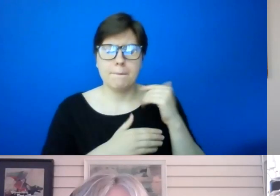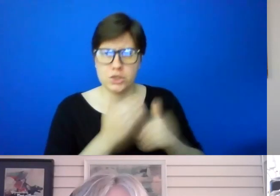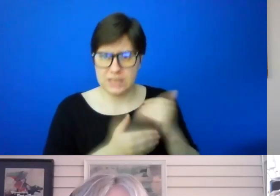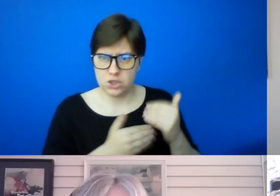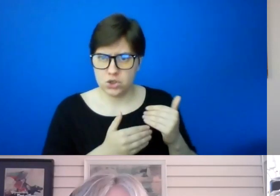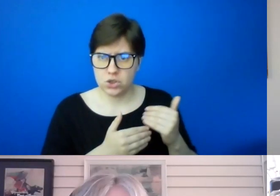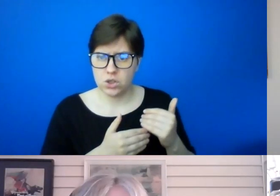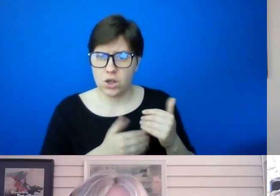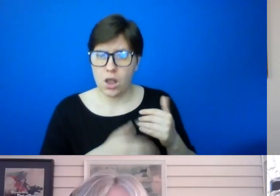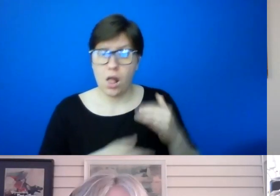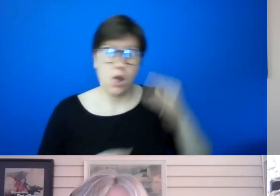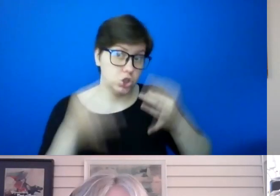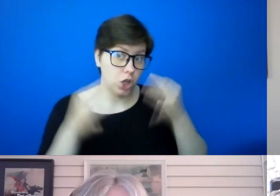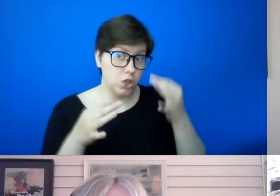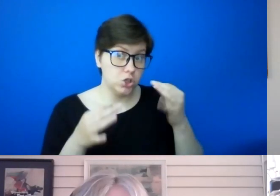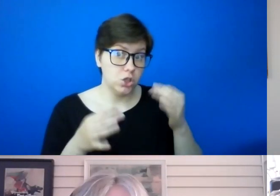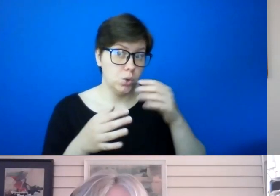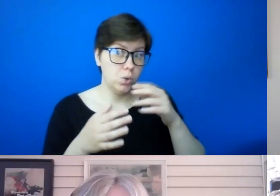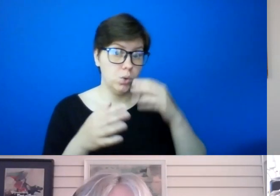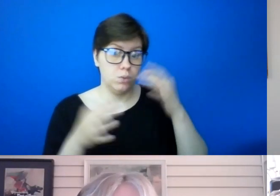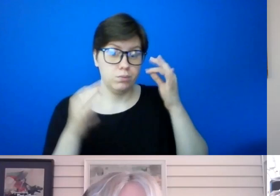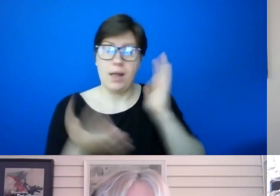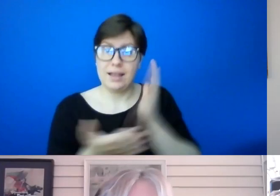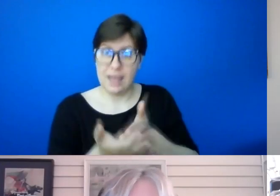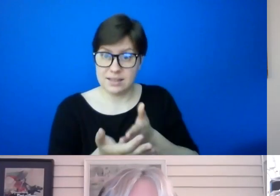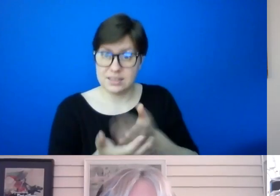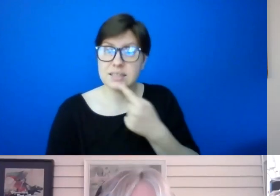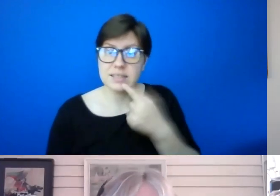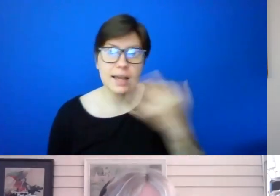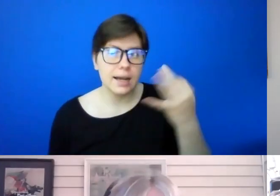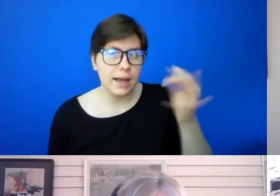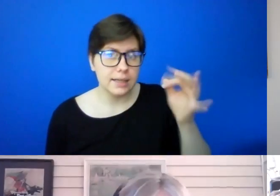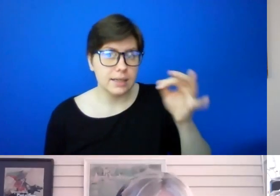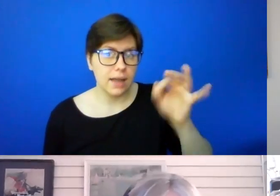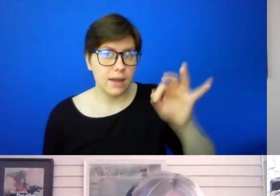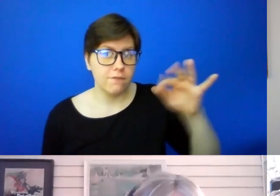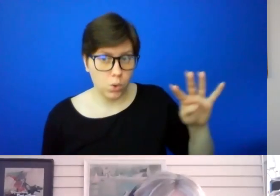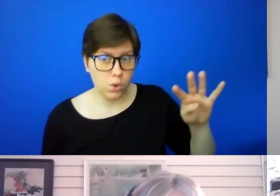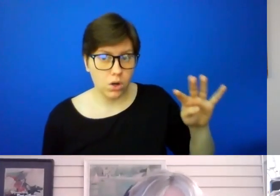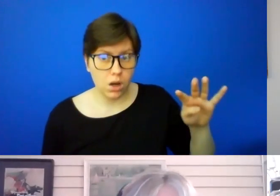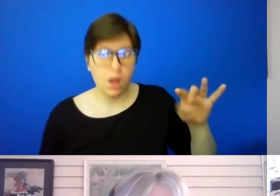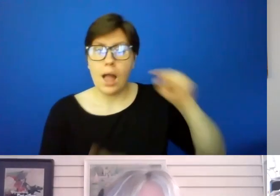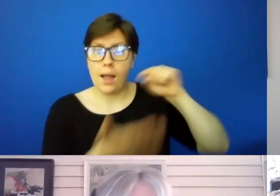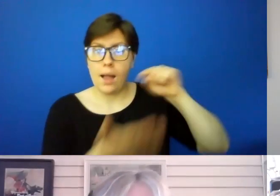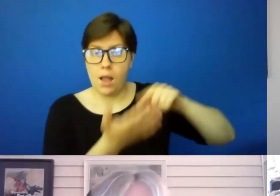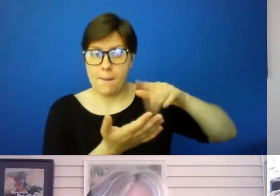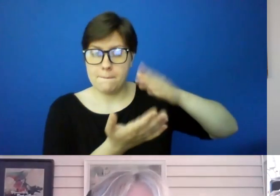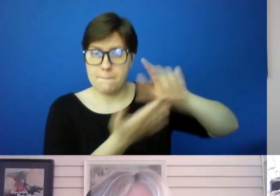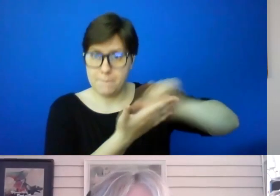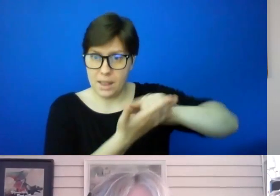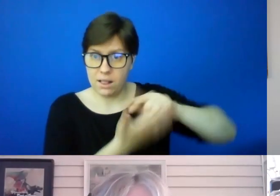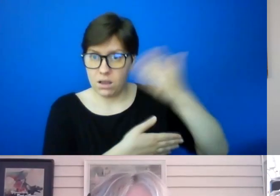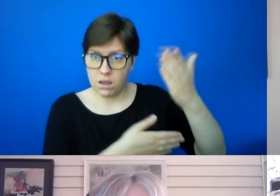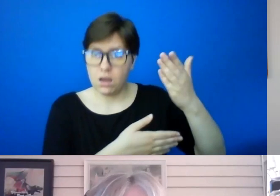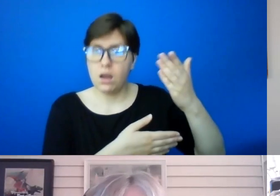the judge who ruled against it said that in 1994, there was a bill creating an exemption for